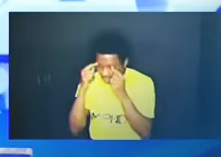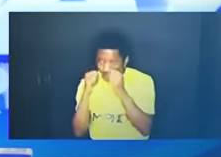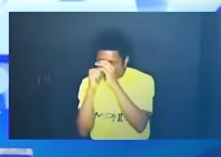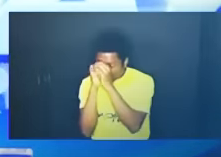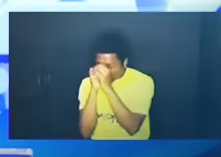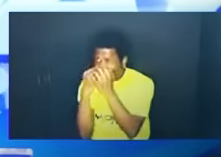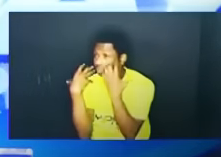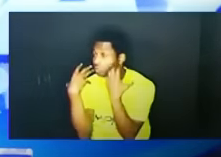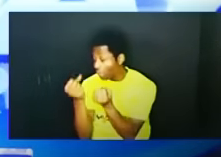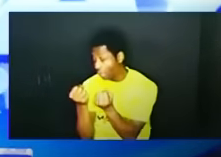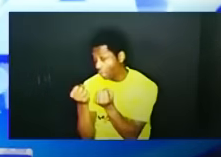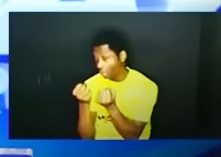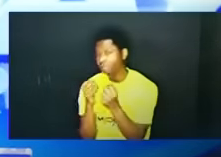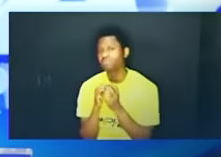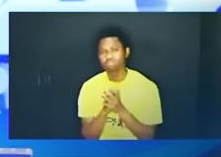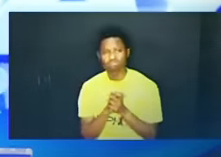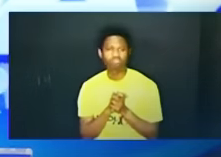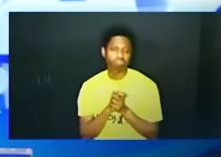are